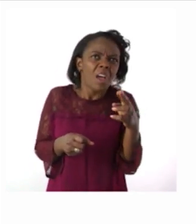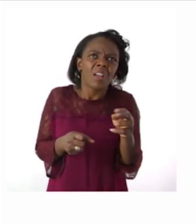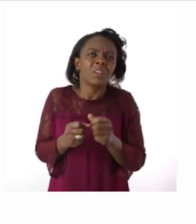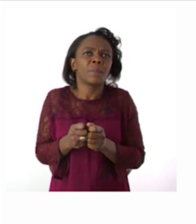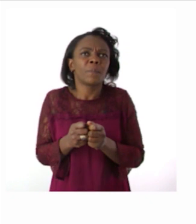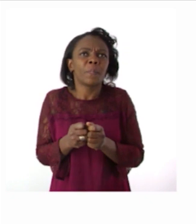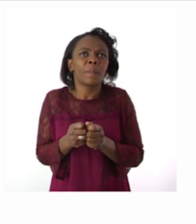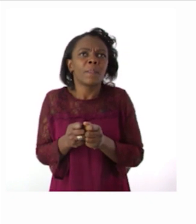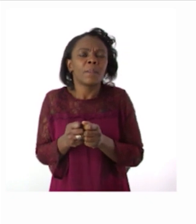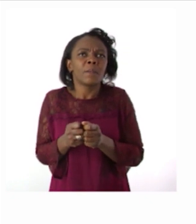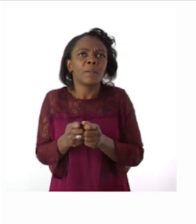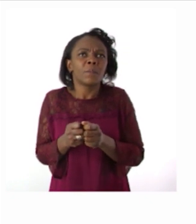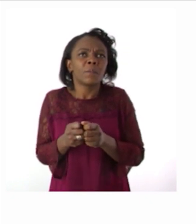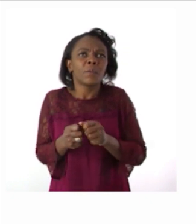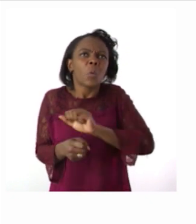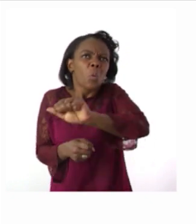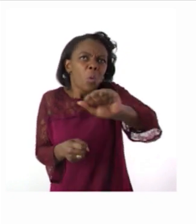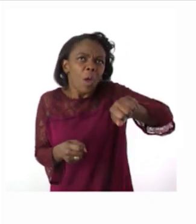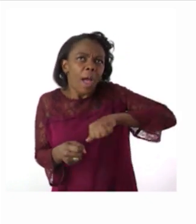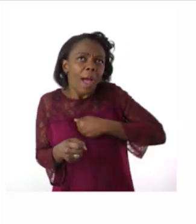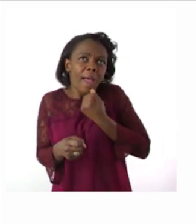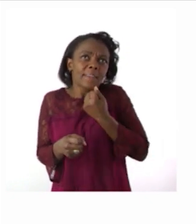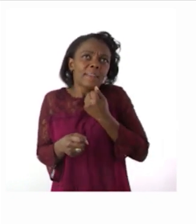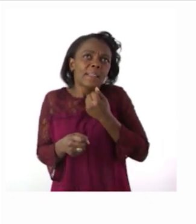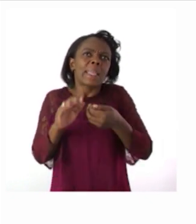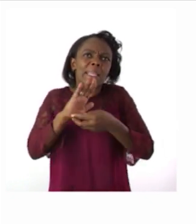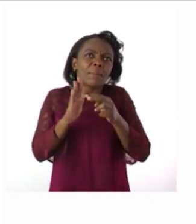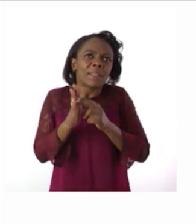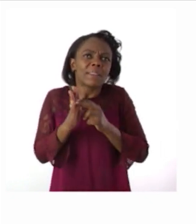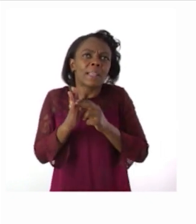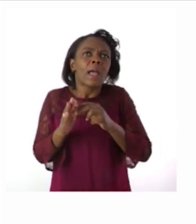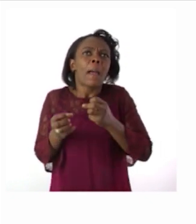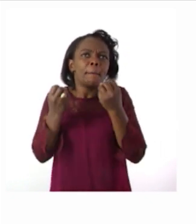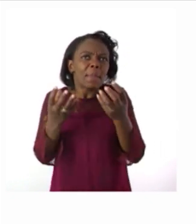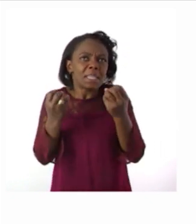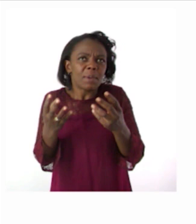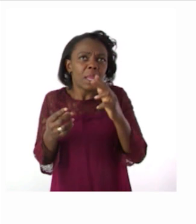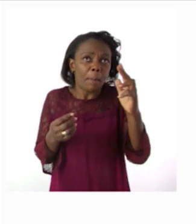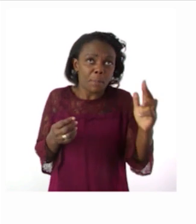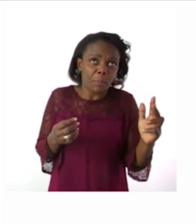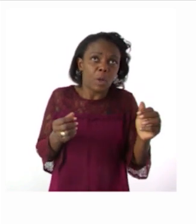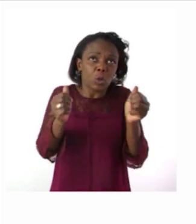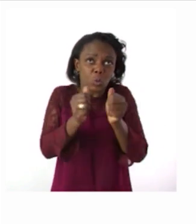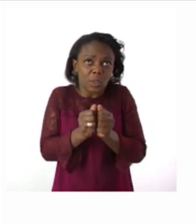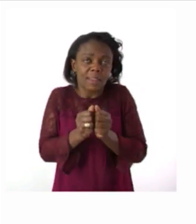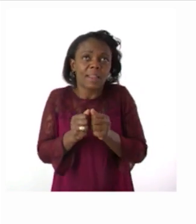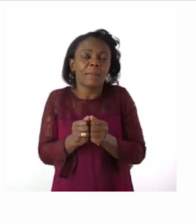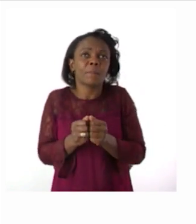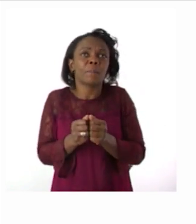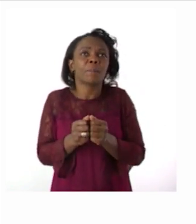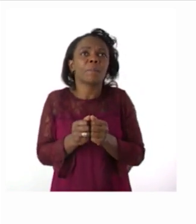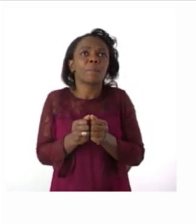all of us which were in the car. So you are going to circle the us. Now, can you try number 3, 4,